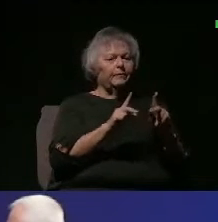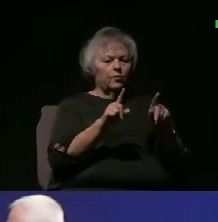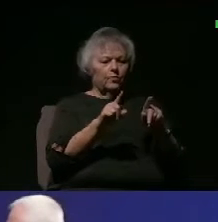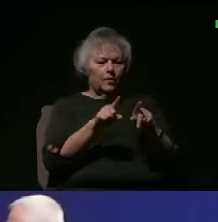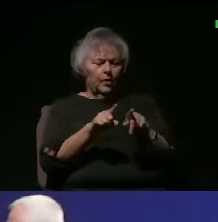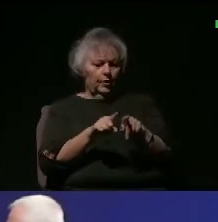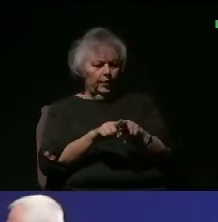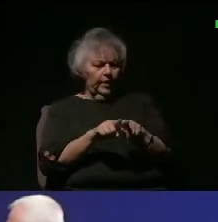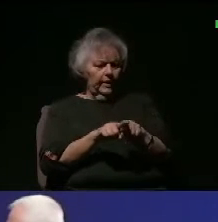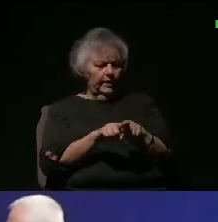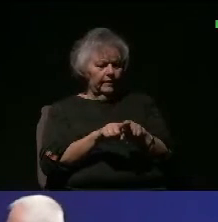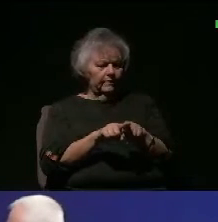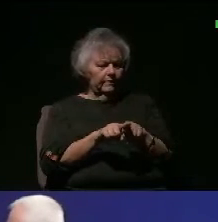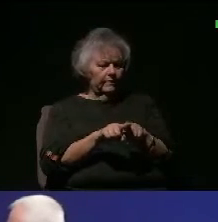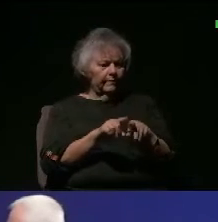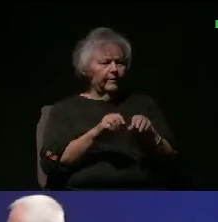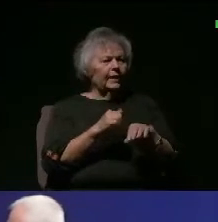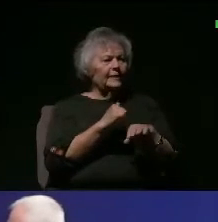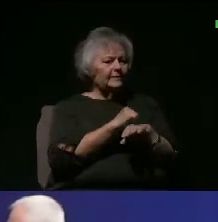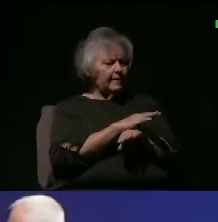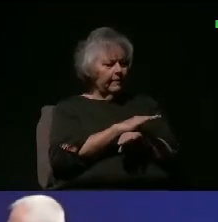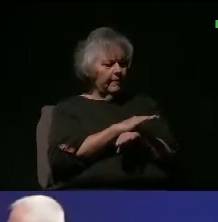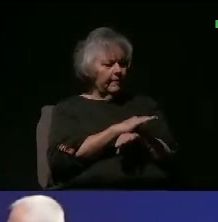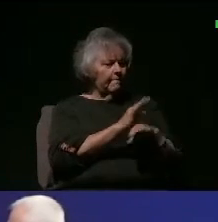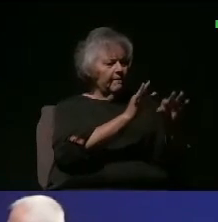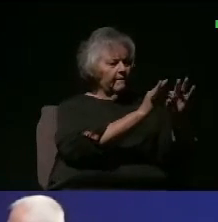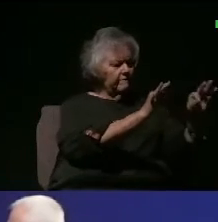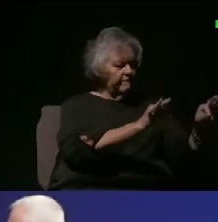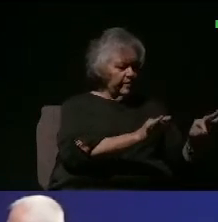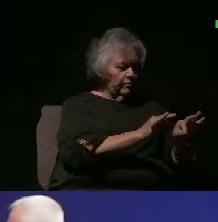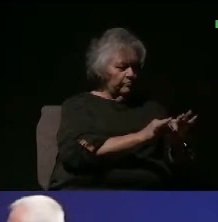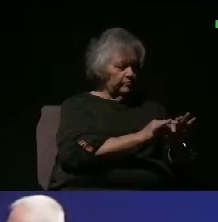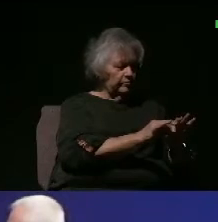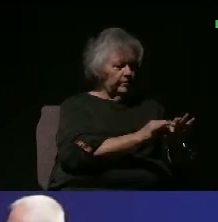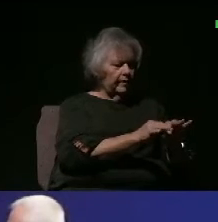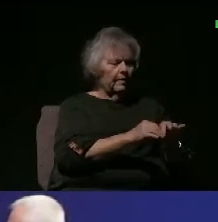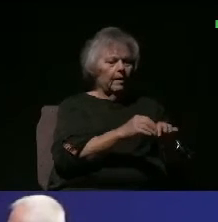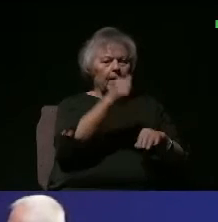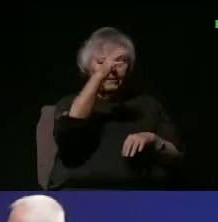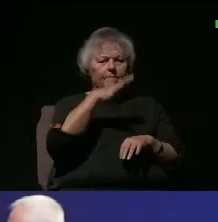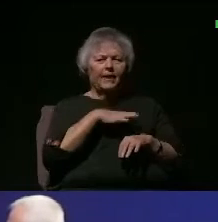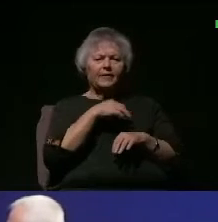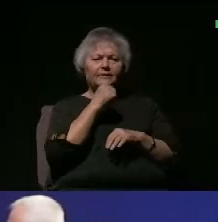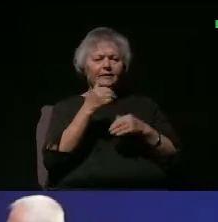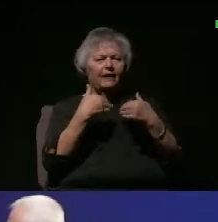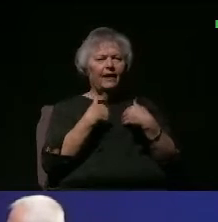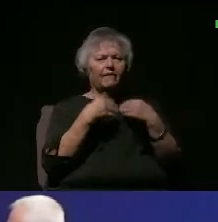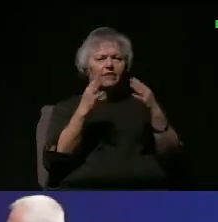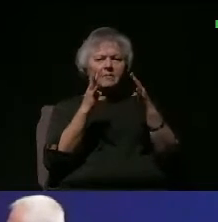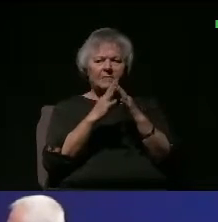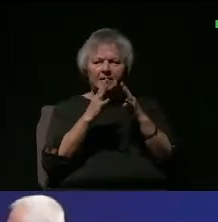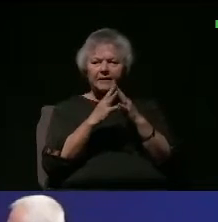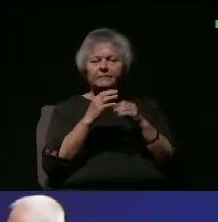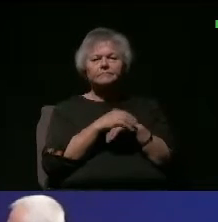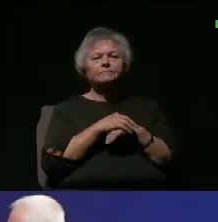reason. He sent them into the field. He didn't have a meeting. He didn't have a seminar. He sent them out to serve directly. What does